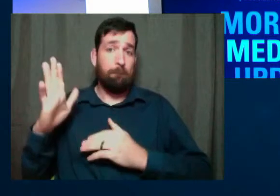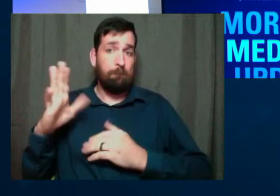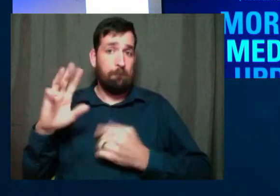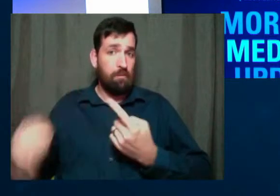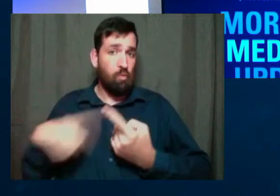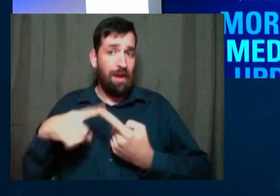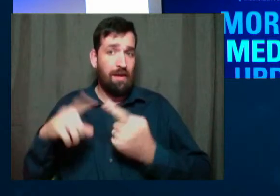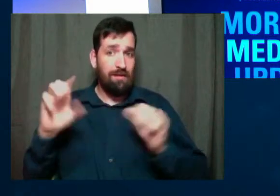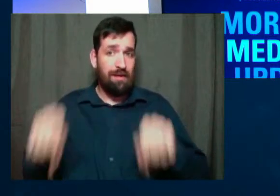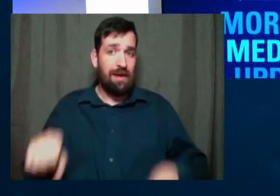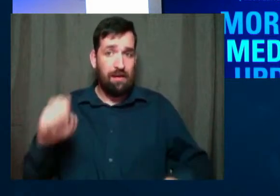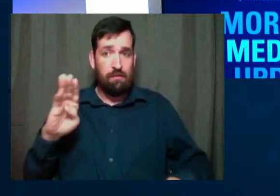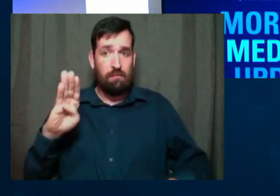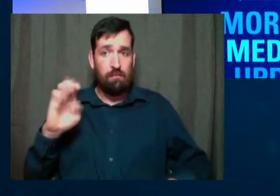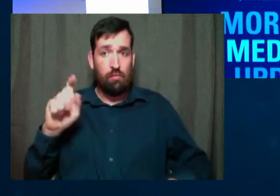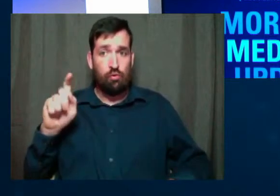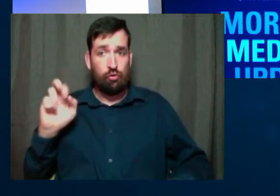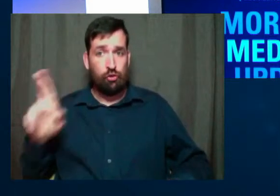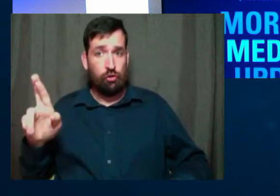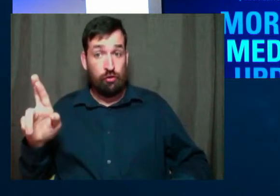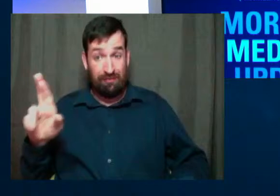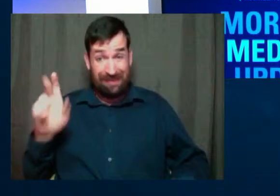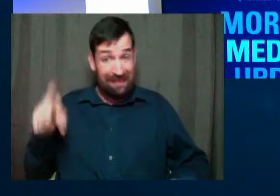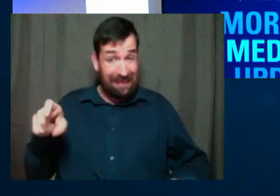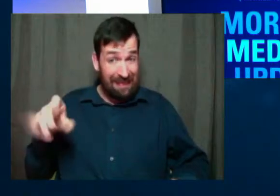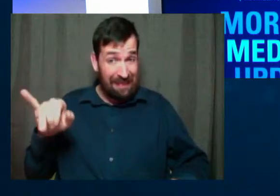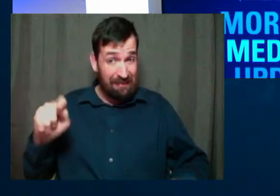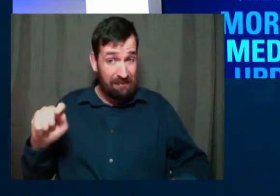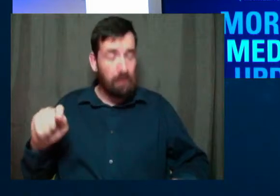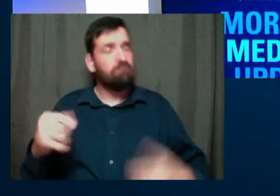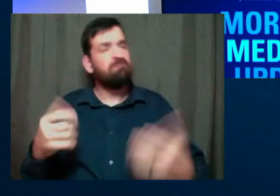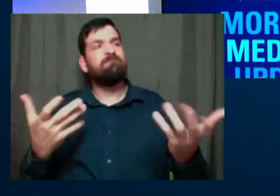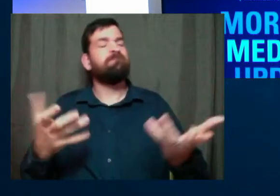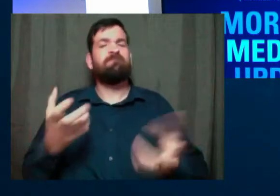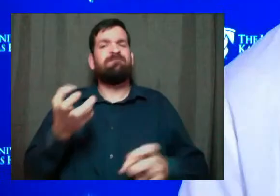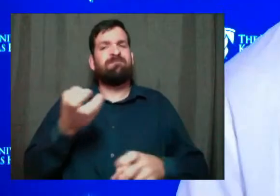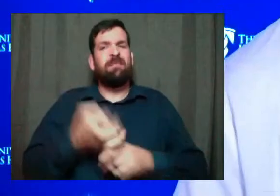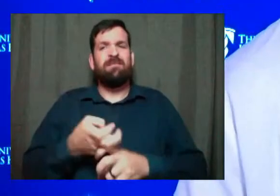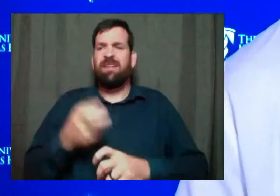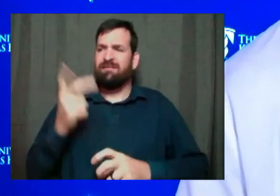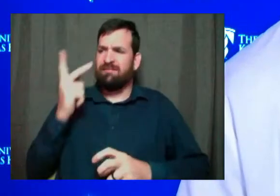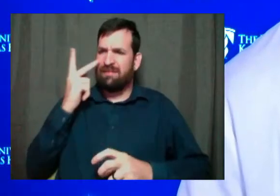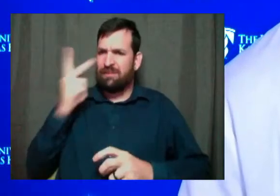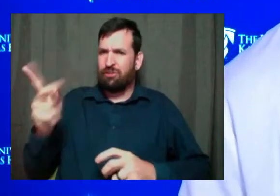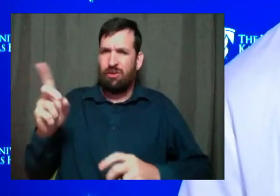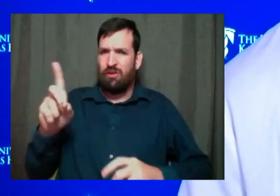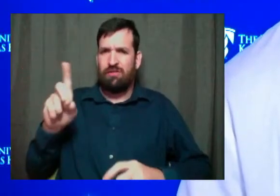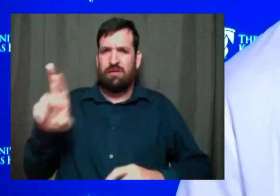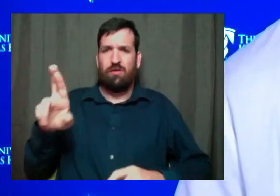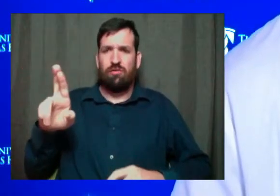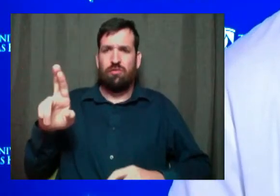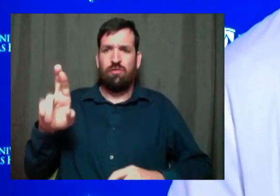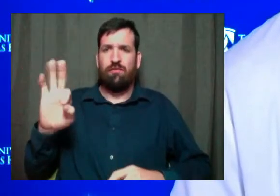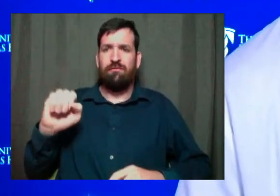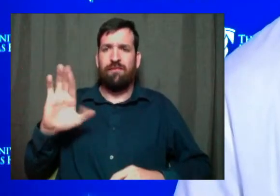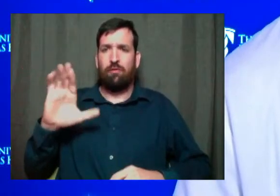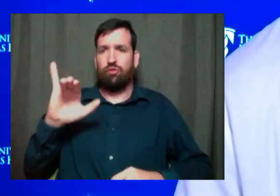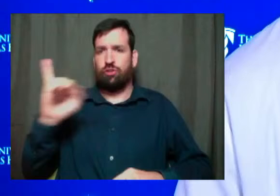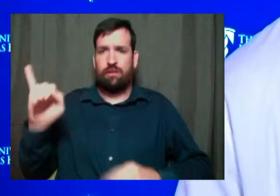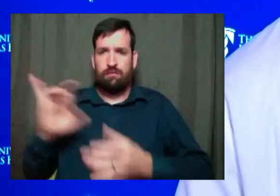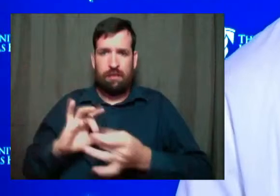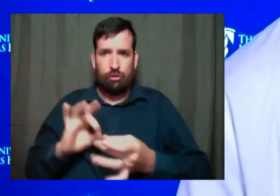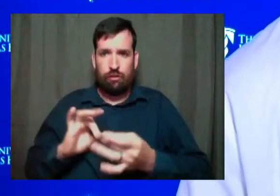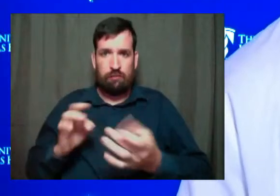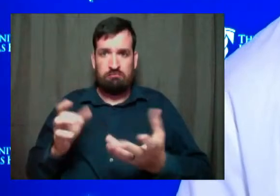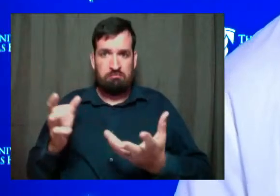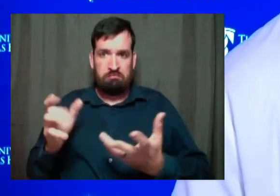need them? I don't know. It's difficult. I thought I saw Dr. Fauci say not really. The way it's moving, I would assume at some point